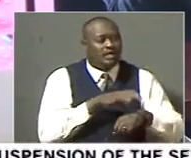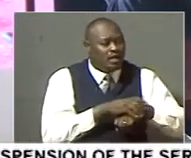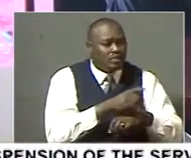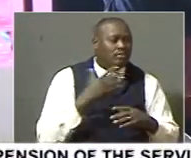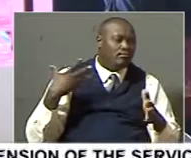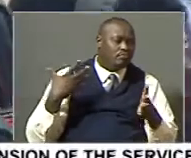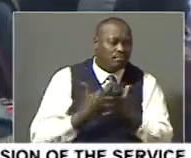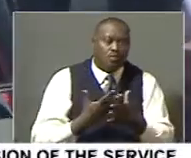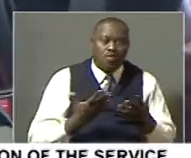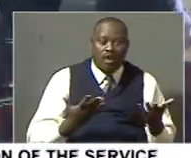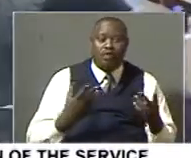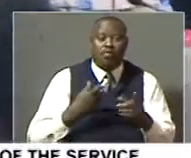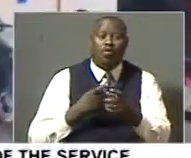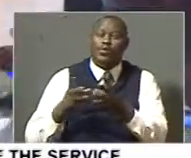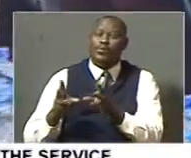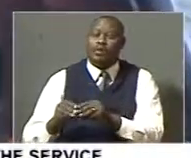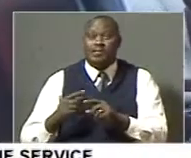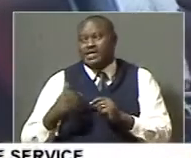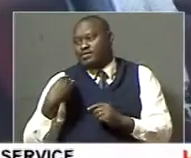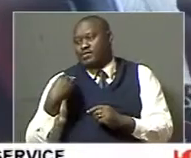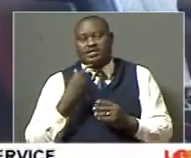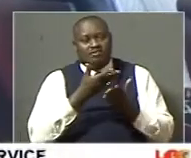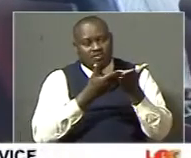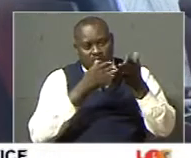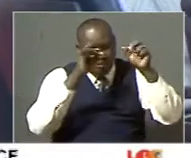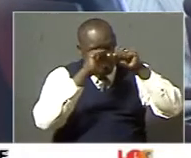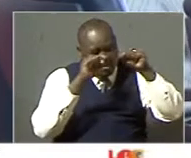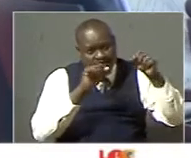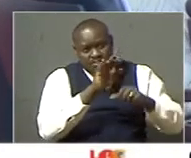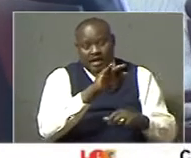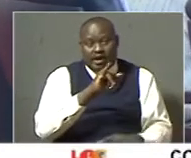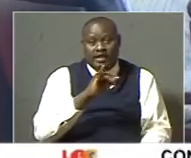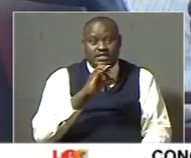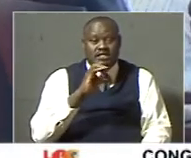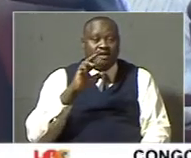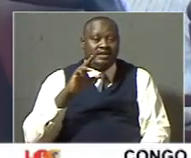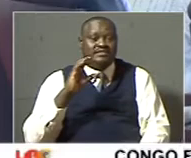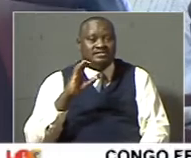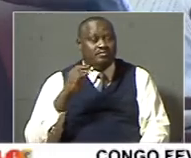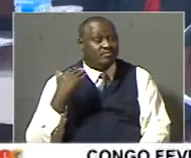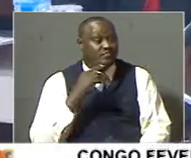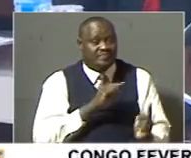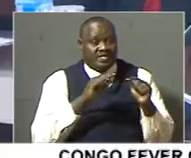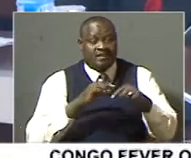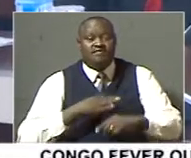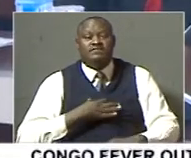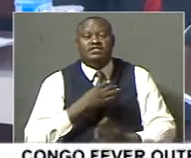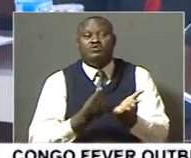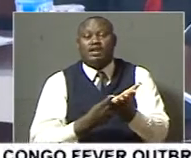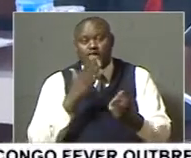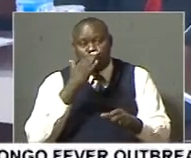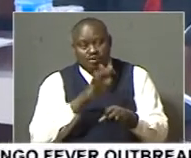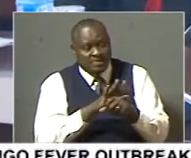of the war until recently, when he talked to the president of the ICRC, who visited Uganda and promised to trust him.